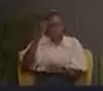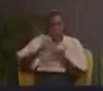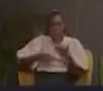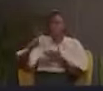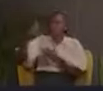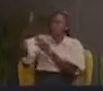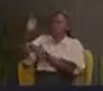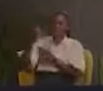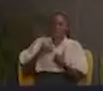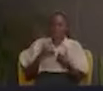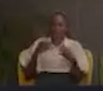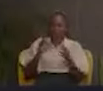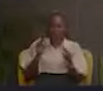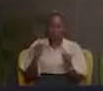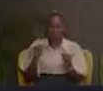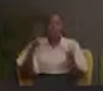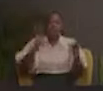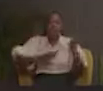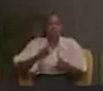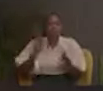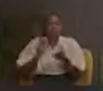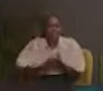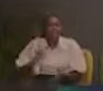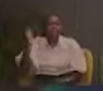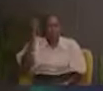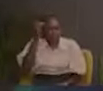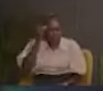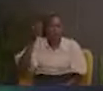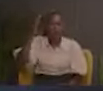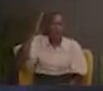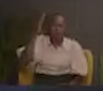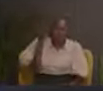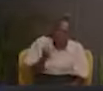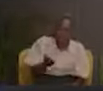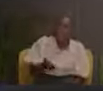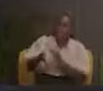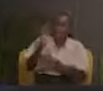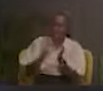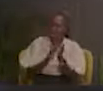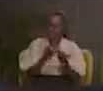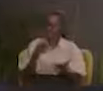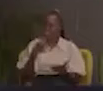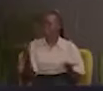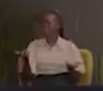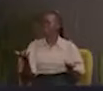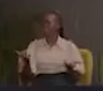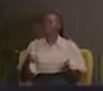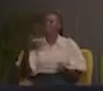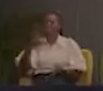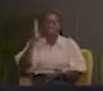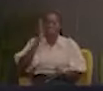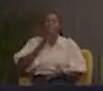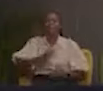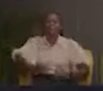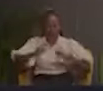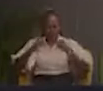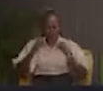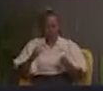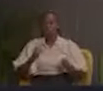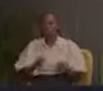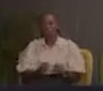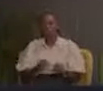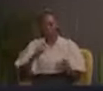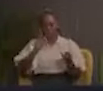has, the people that do know their God, the Bible says they shall be strong, capacity. Number two, they